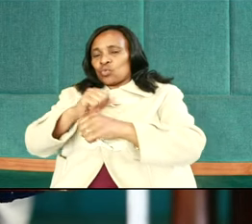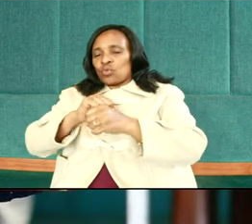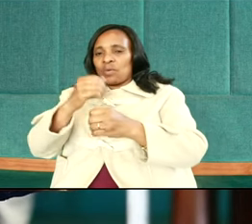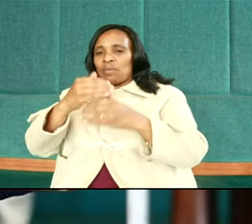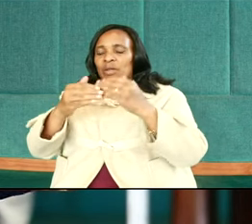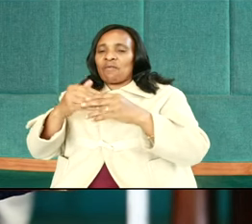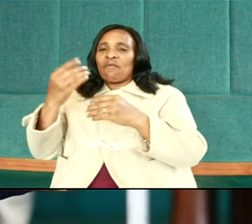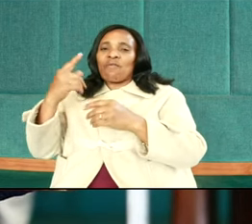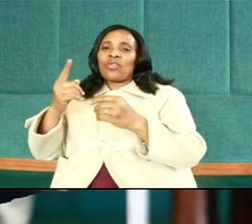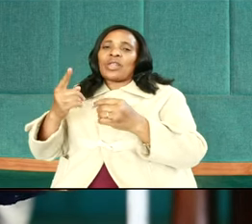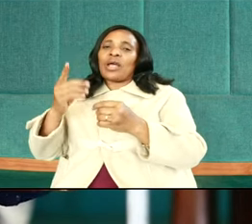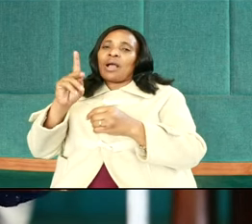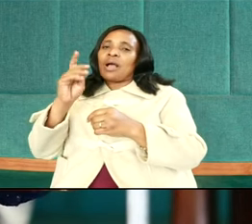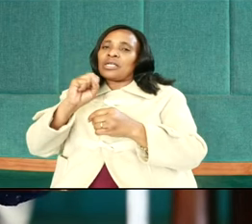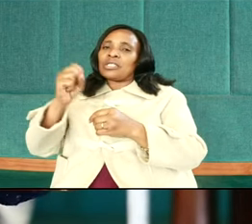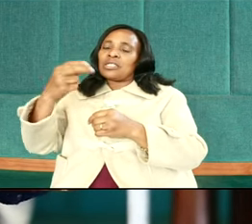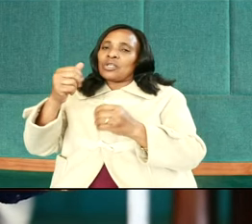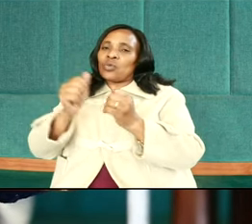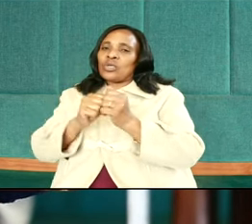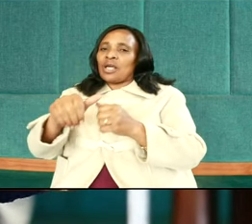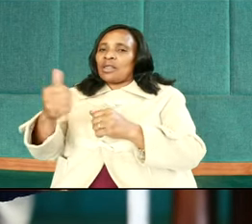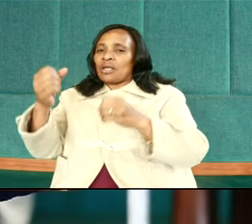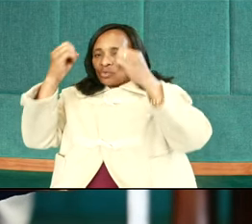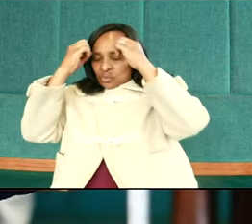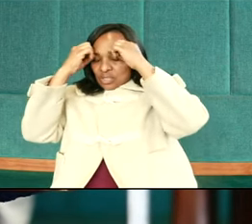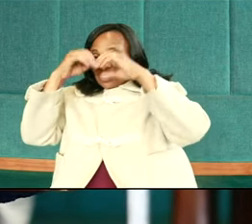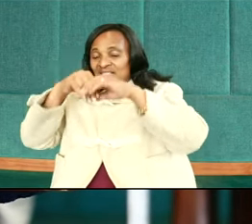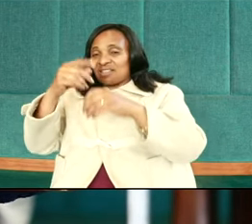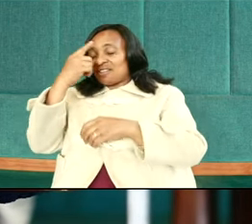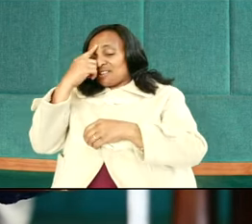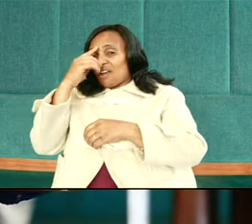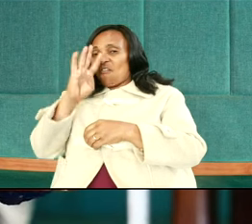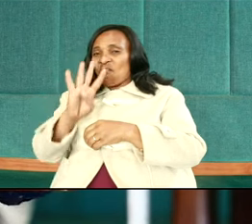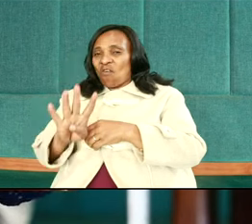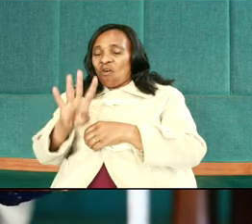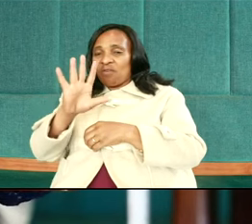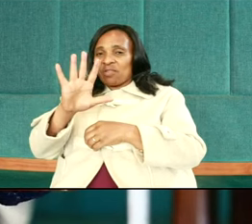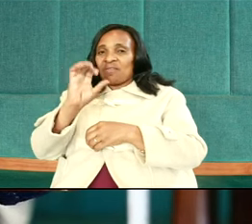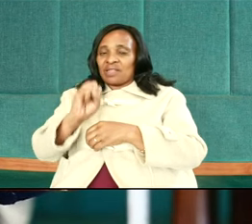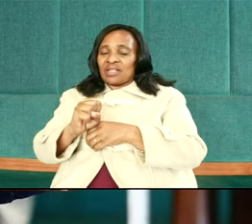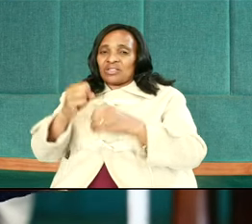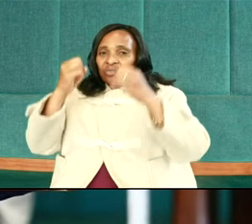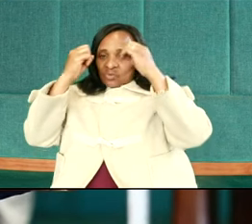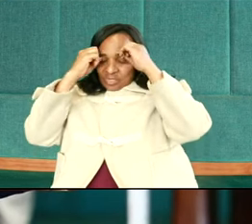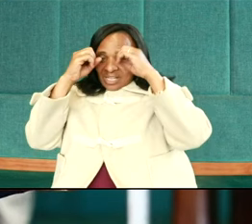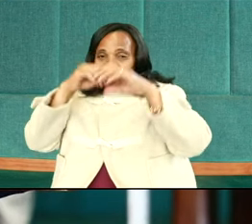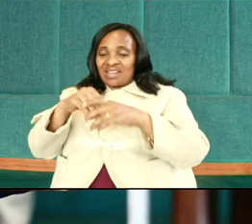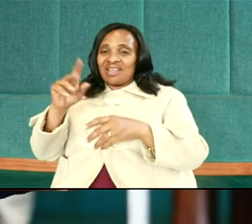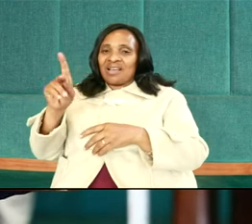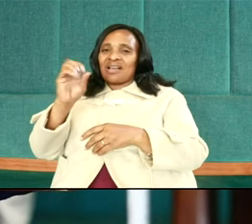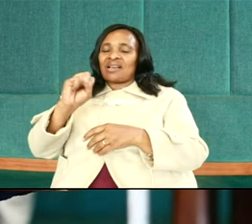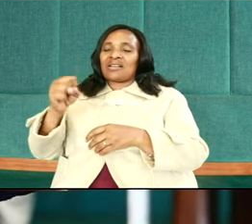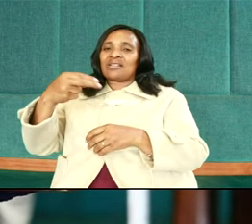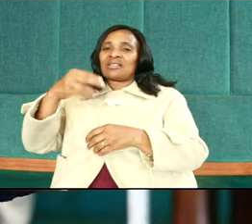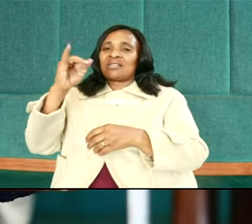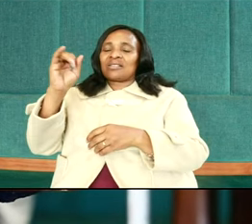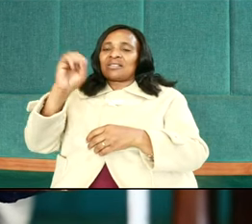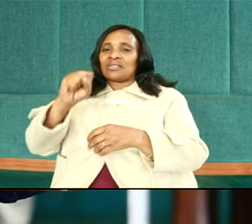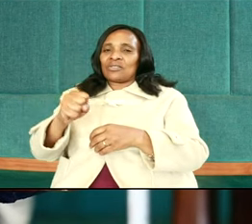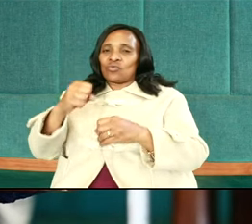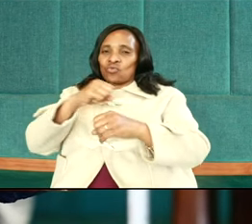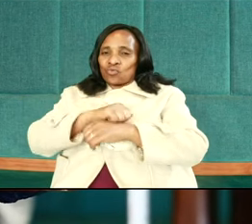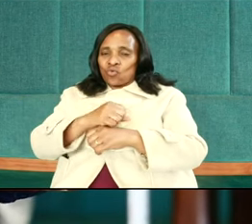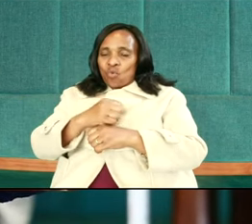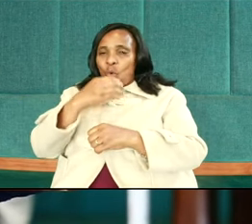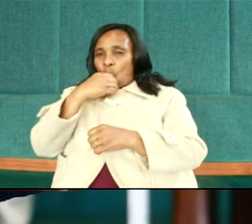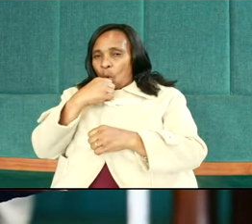Kashish and other students in Ani, India. The 450 students at Kashish School now study in an old building